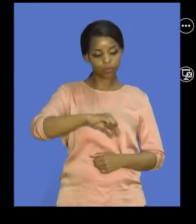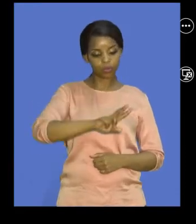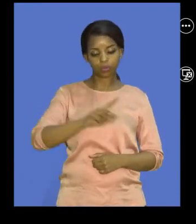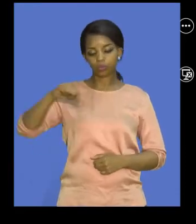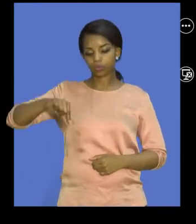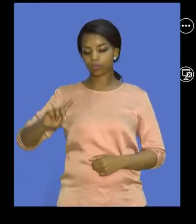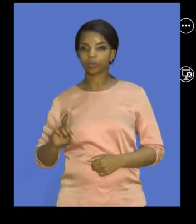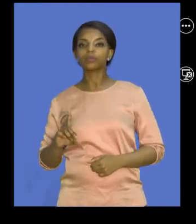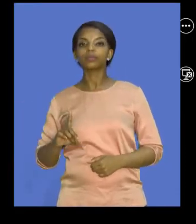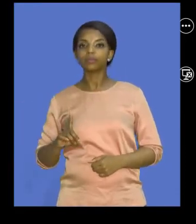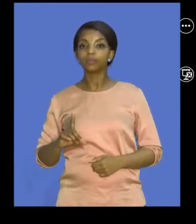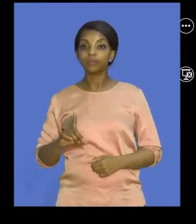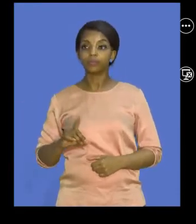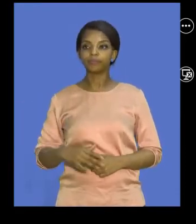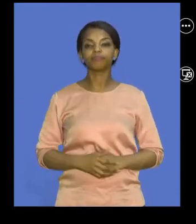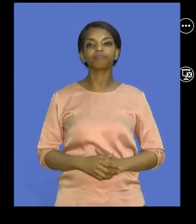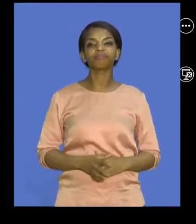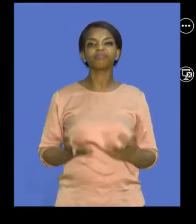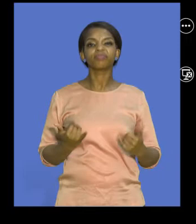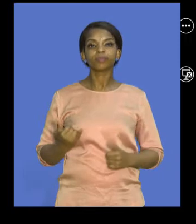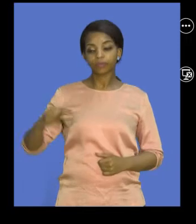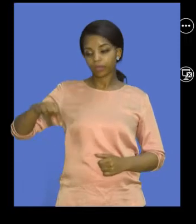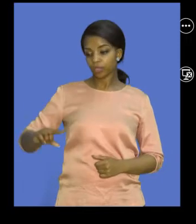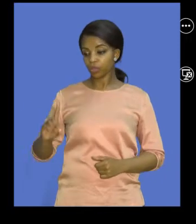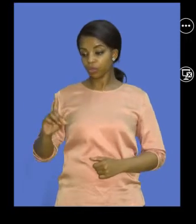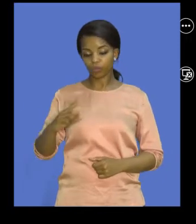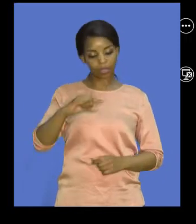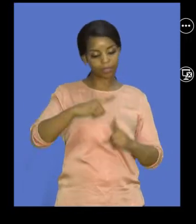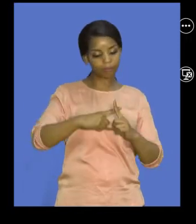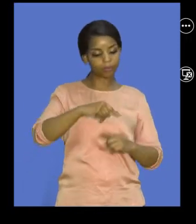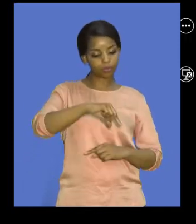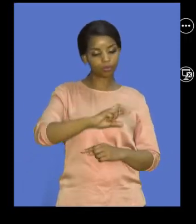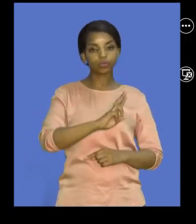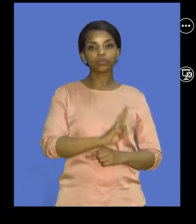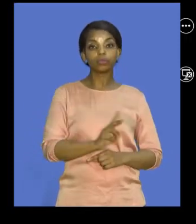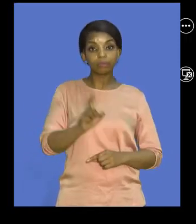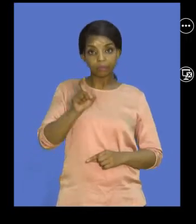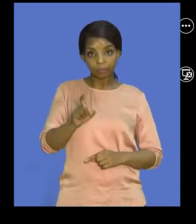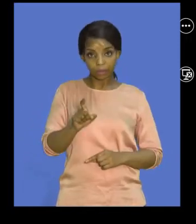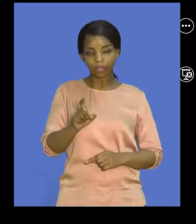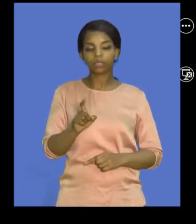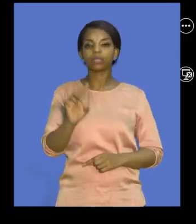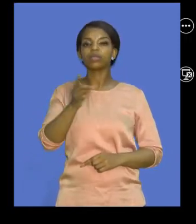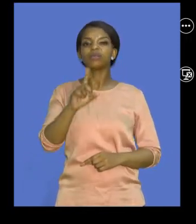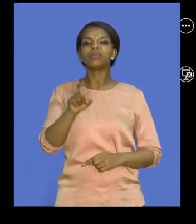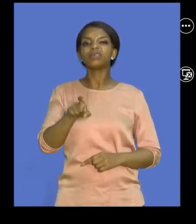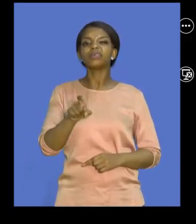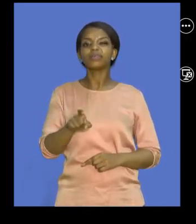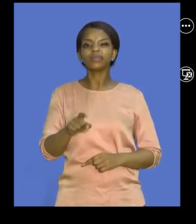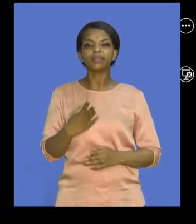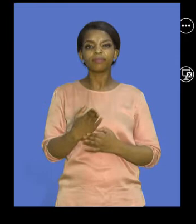multiplication Q1 multiplied by Q2. So this is what we refer to as the product of charges. Okay, in other